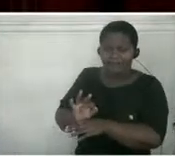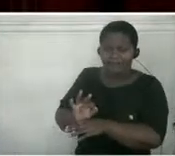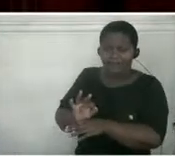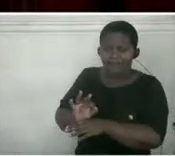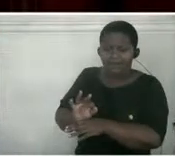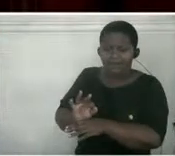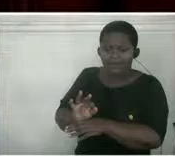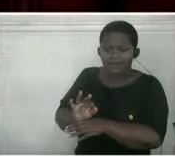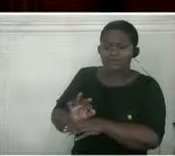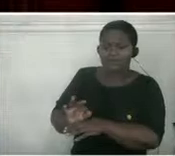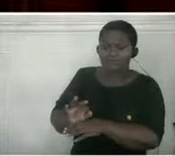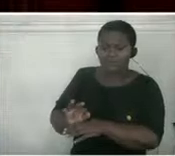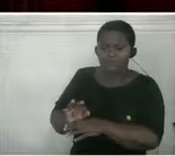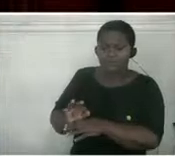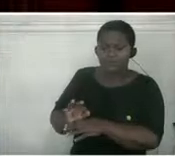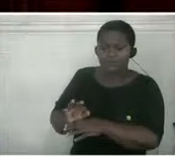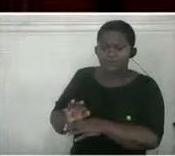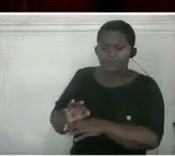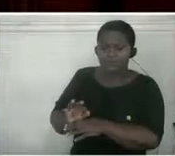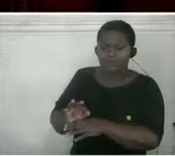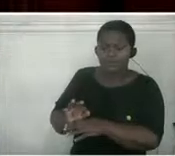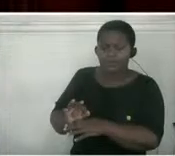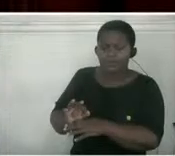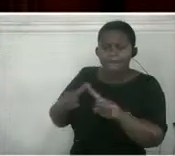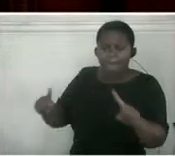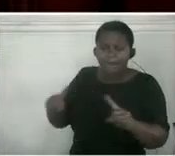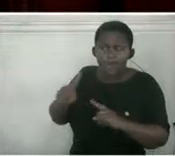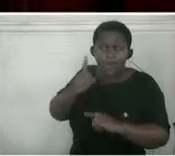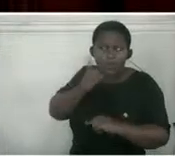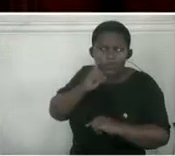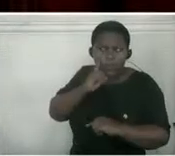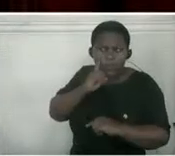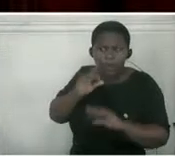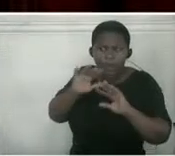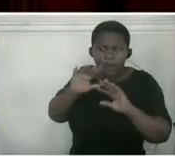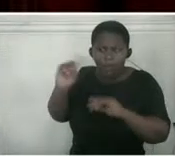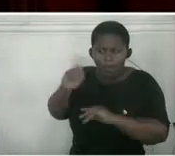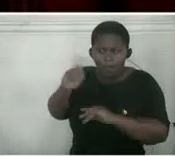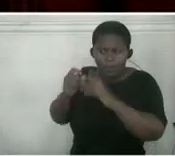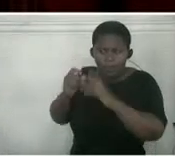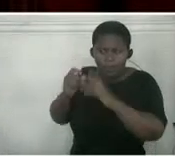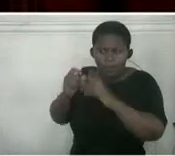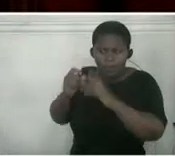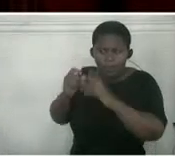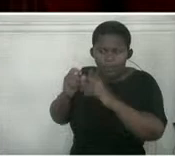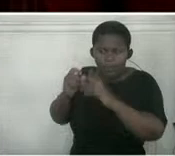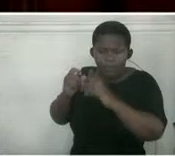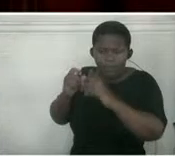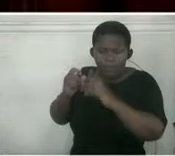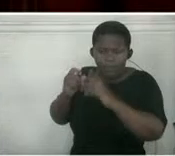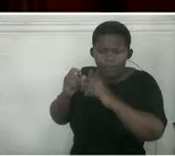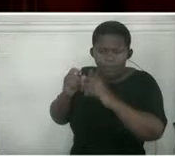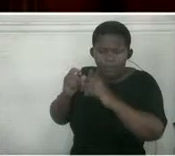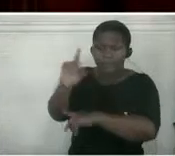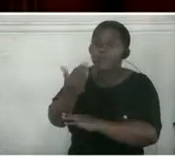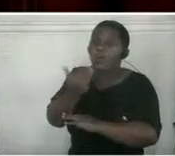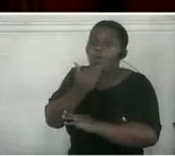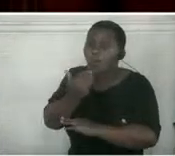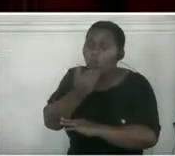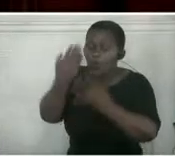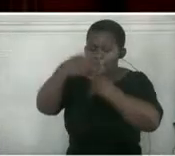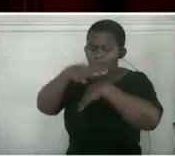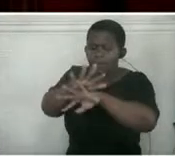in action, but now we will be looking on what will be happening and on what time and who will be